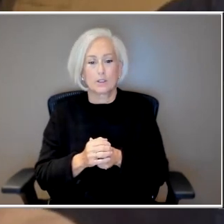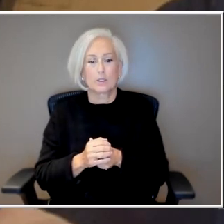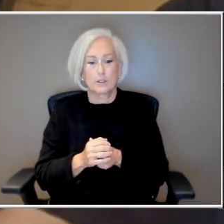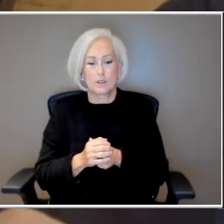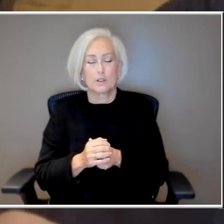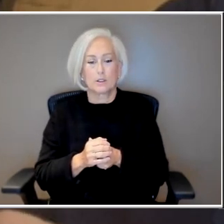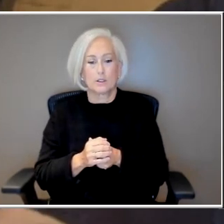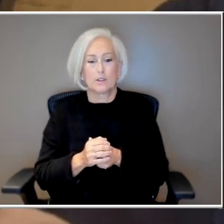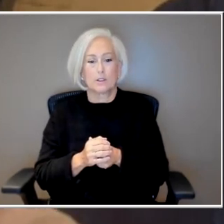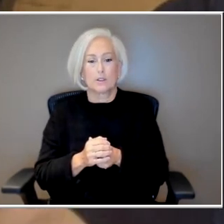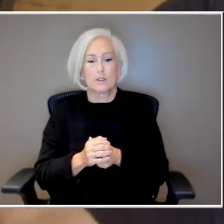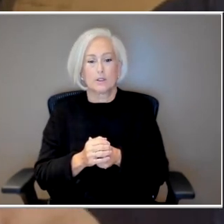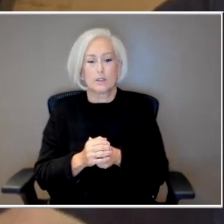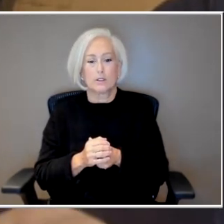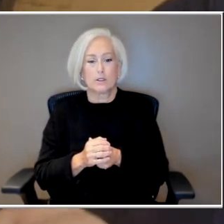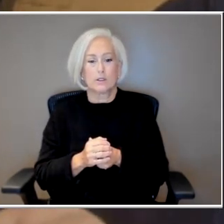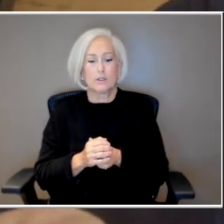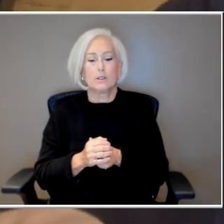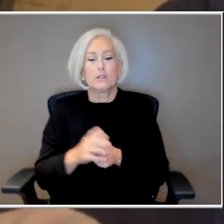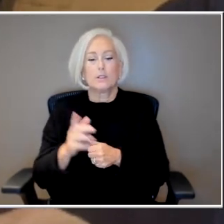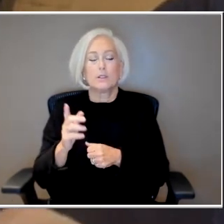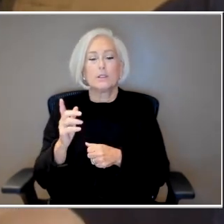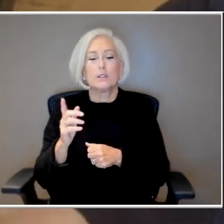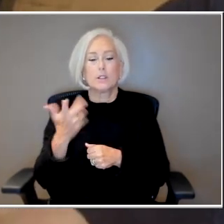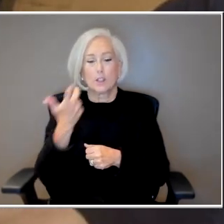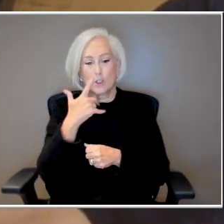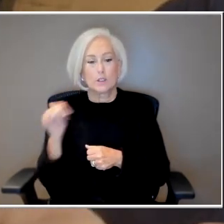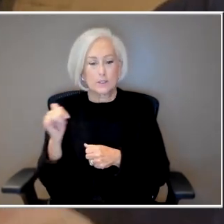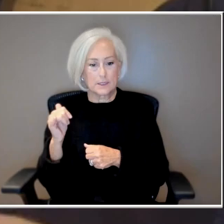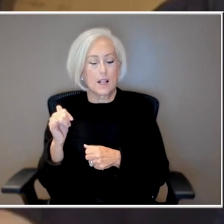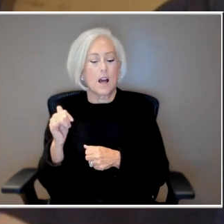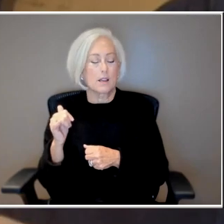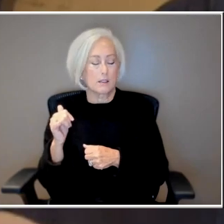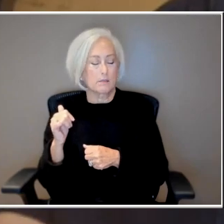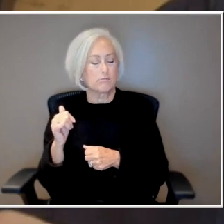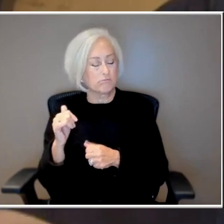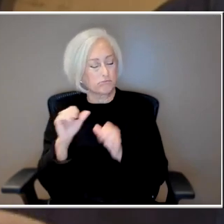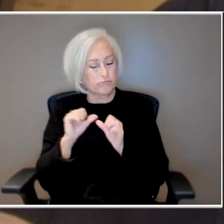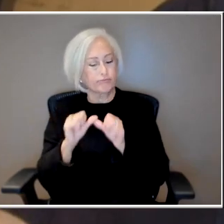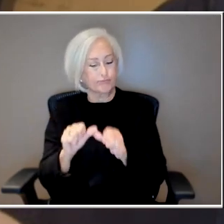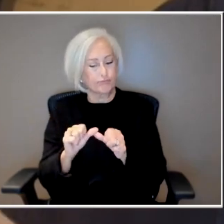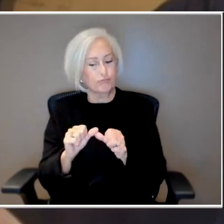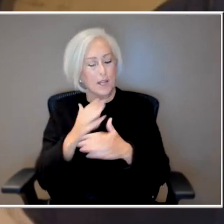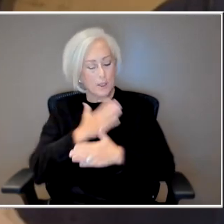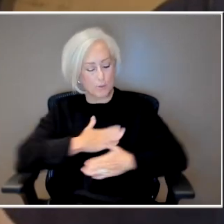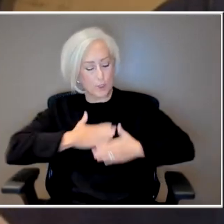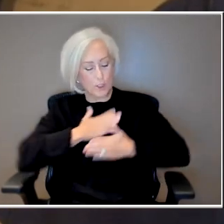and, just appreciate what you have and look to improve next year going forward.